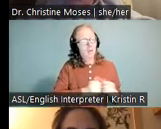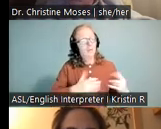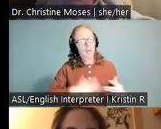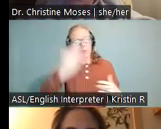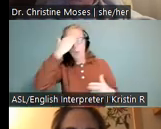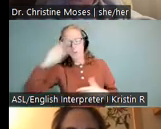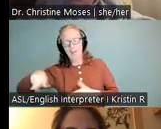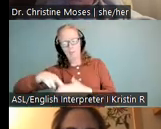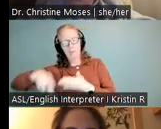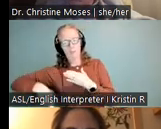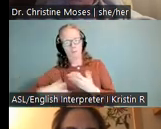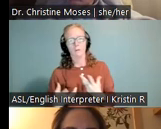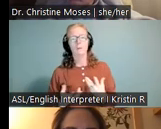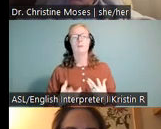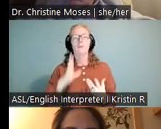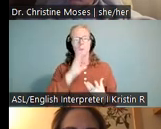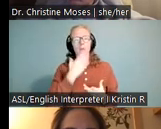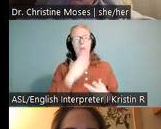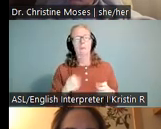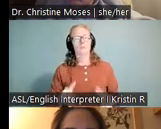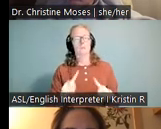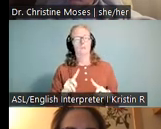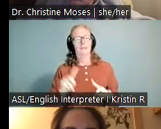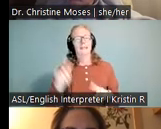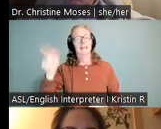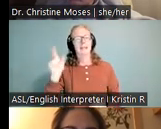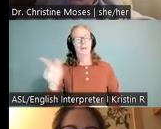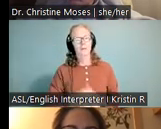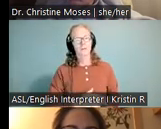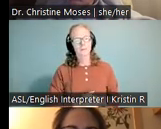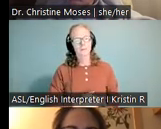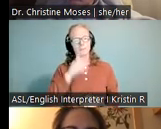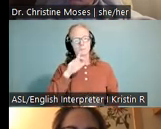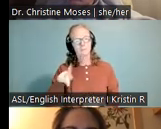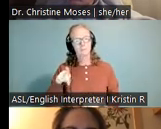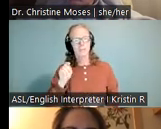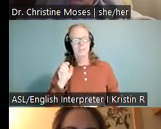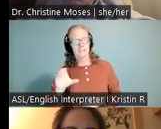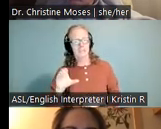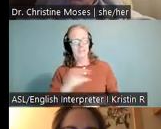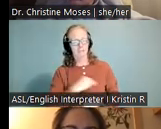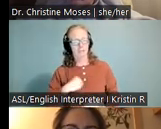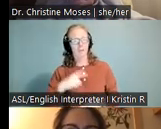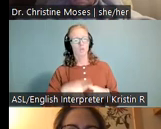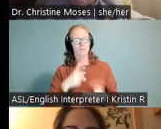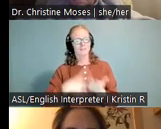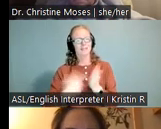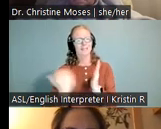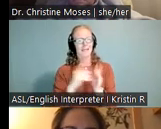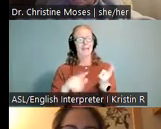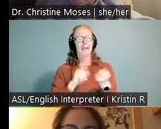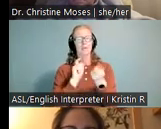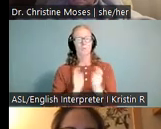that process. And so there will be an opportunity later for PAC members to revisit some of this and tweak as needed.